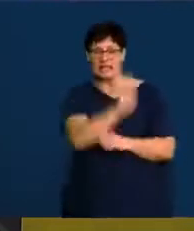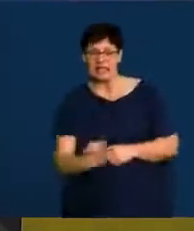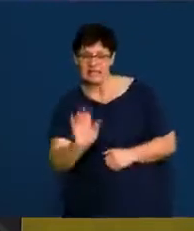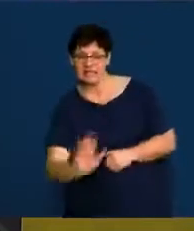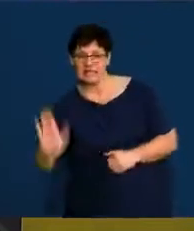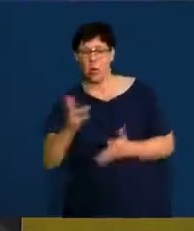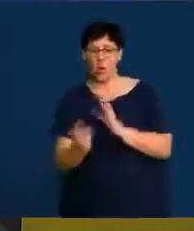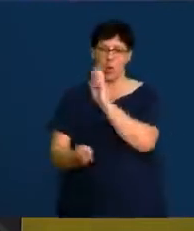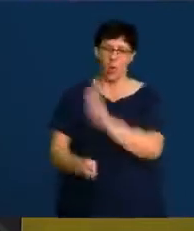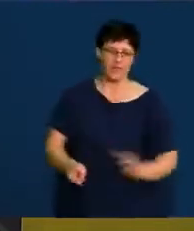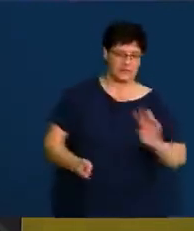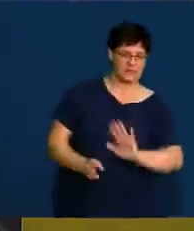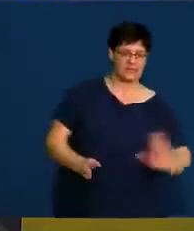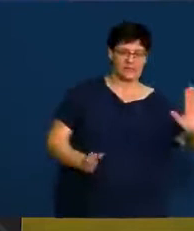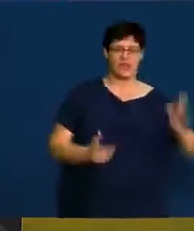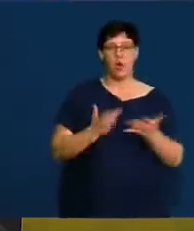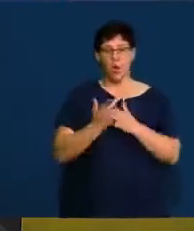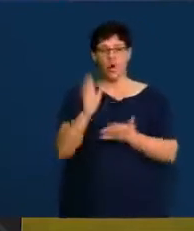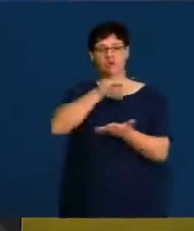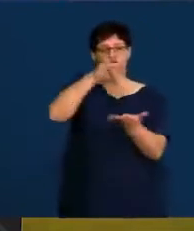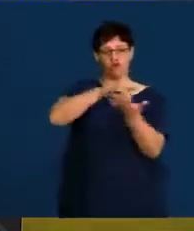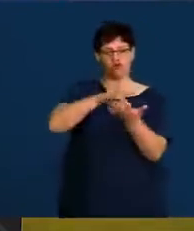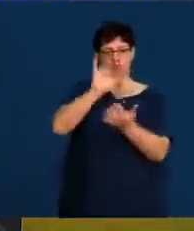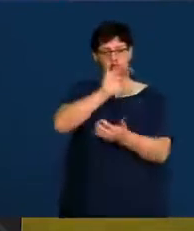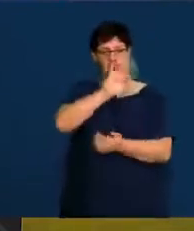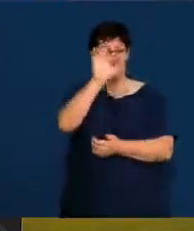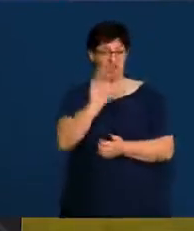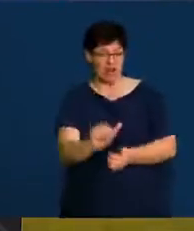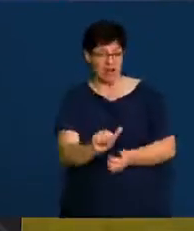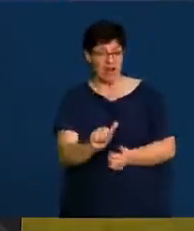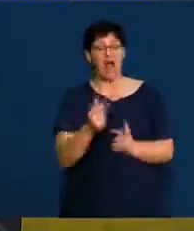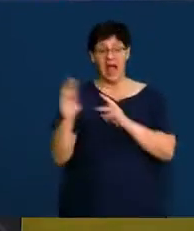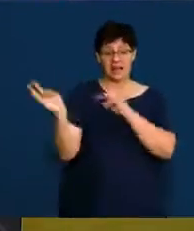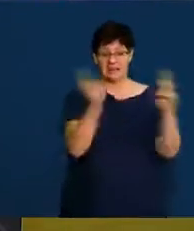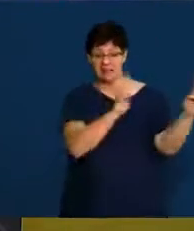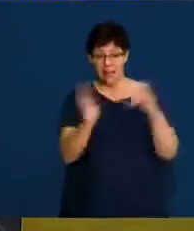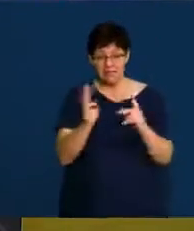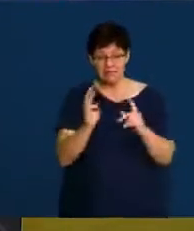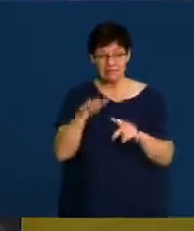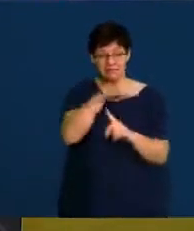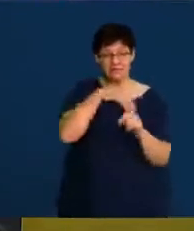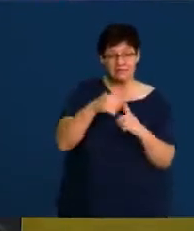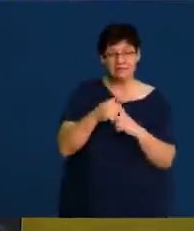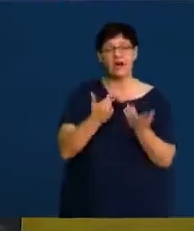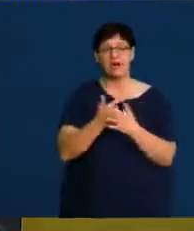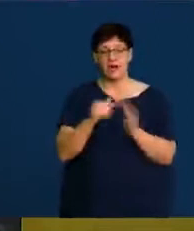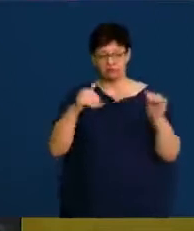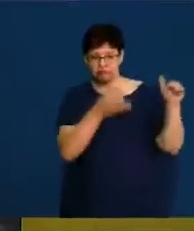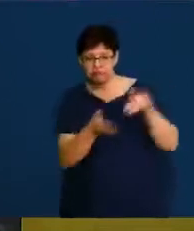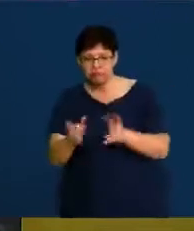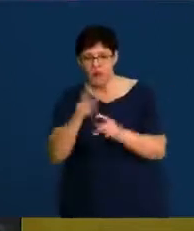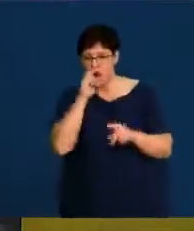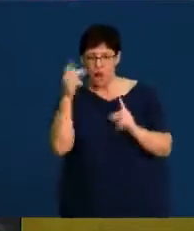if it's on the West Coast, if it's located in central South Africa, the climatic conditions, the